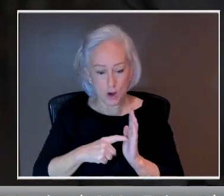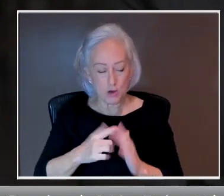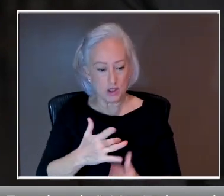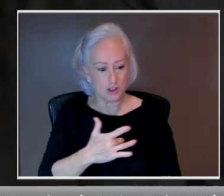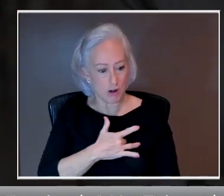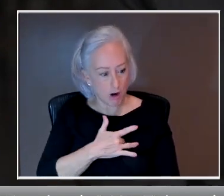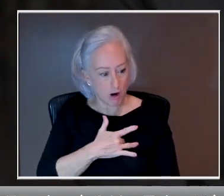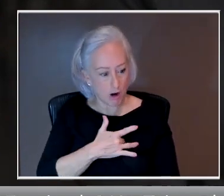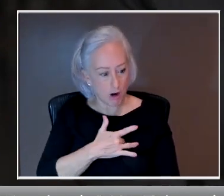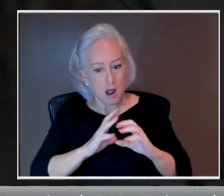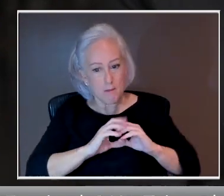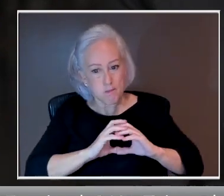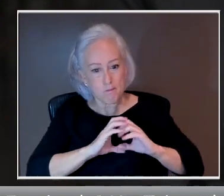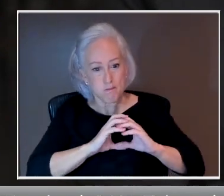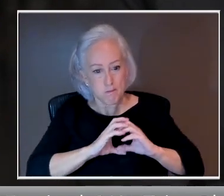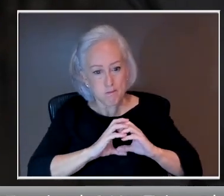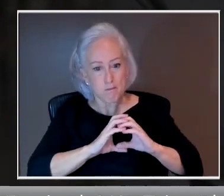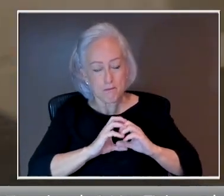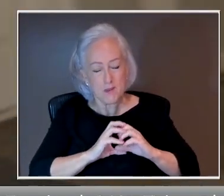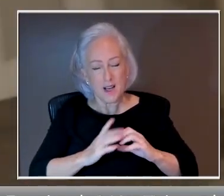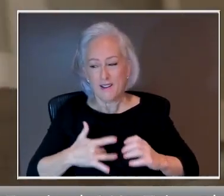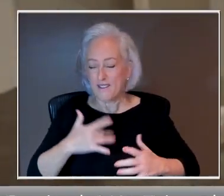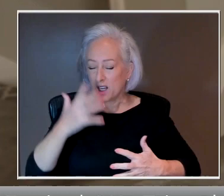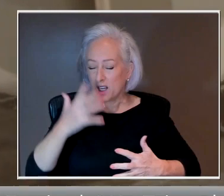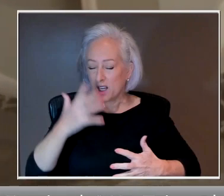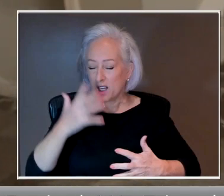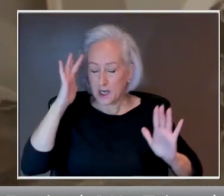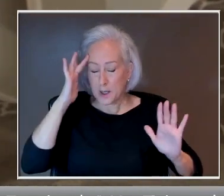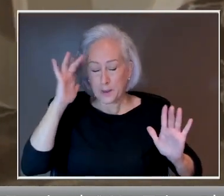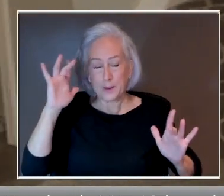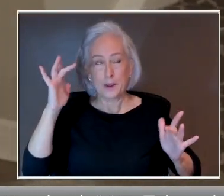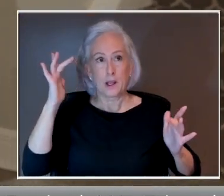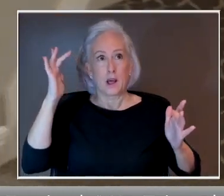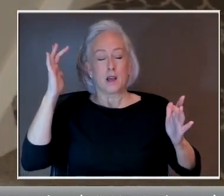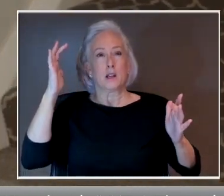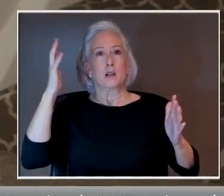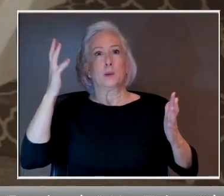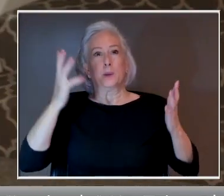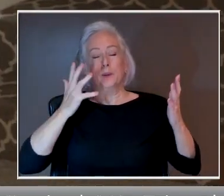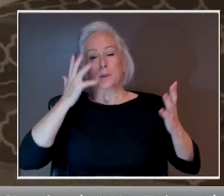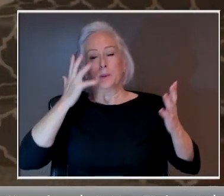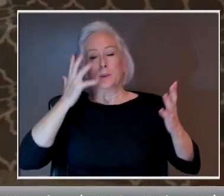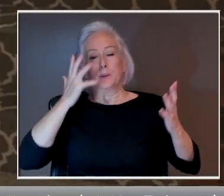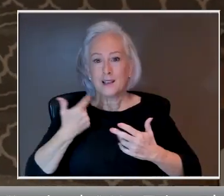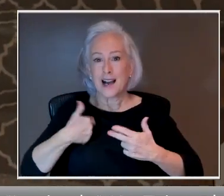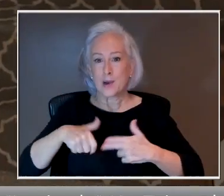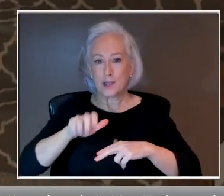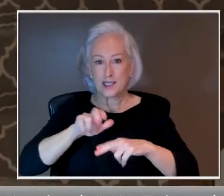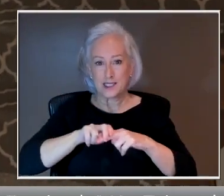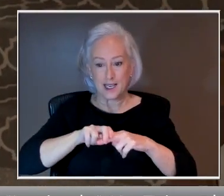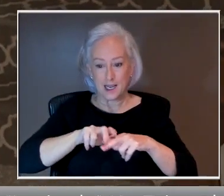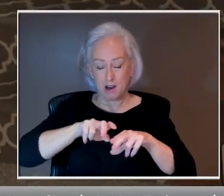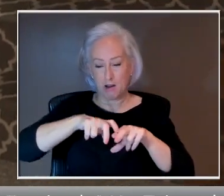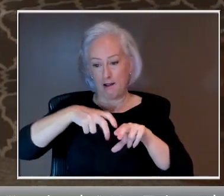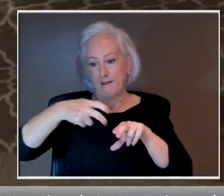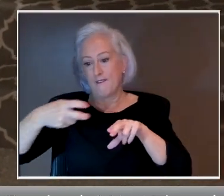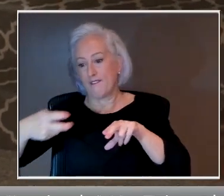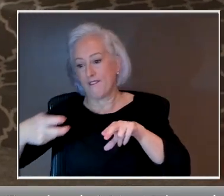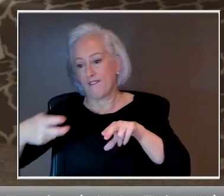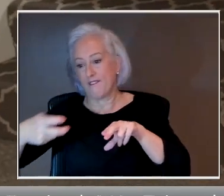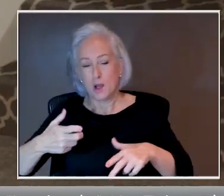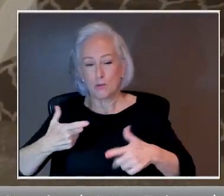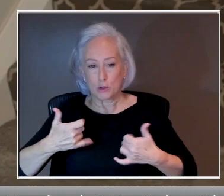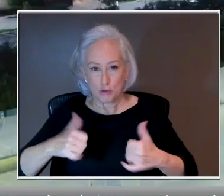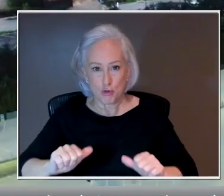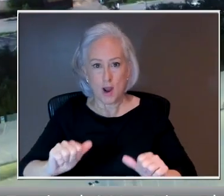and I was getting nauseous and lightheaded. I was sitting right here and kind of fell on the floor and was just trying to breathe.